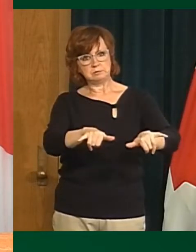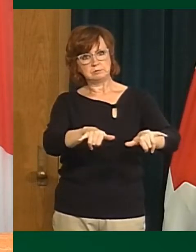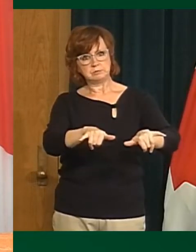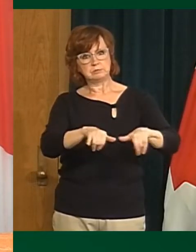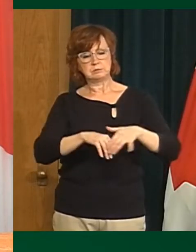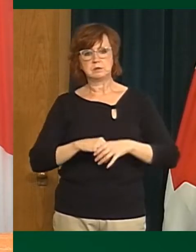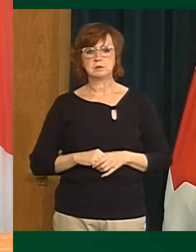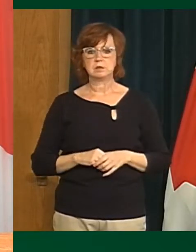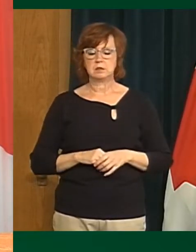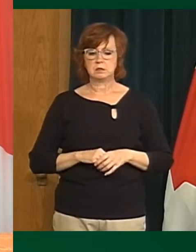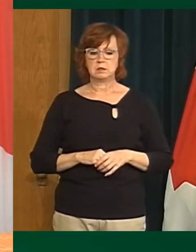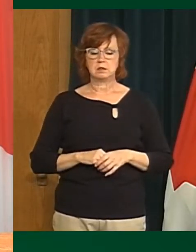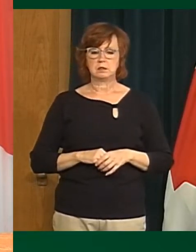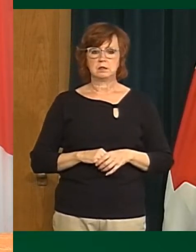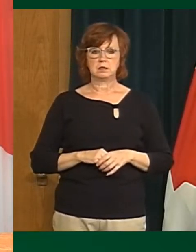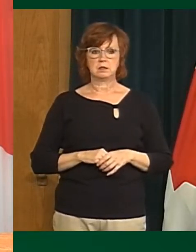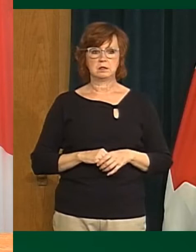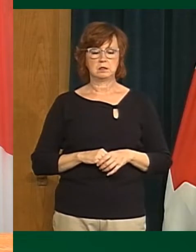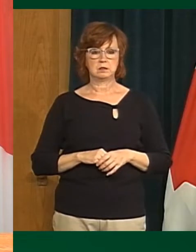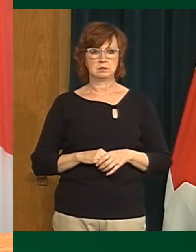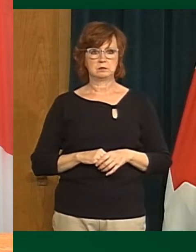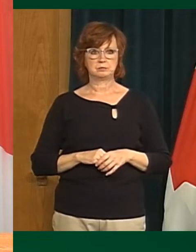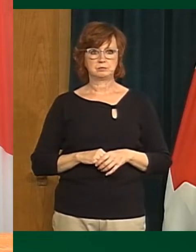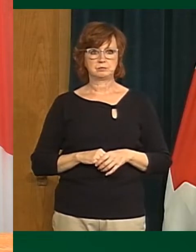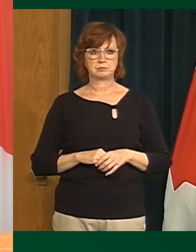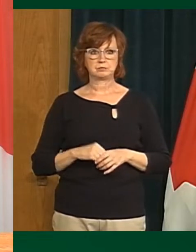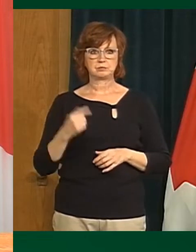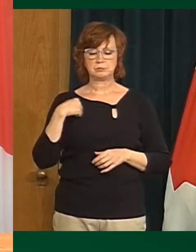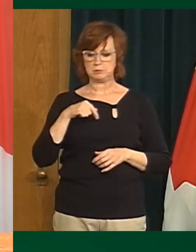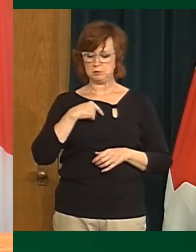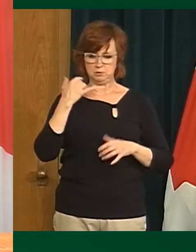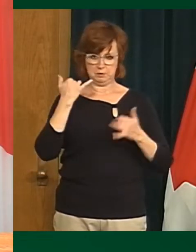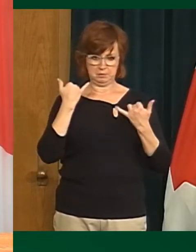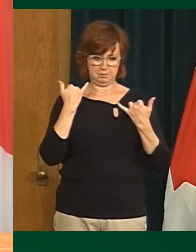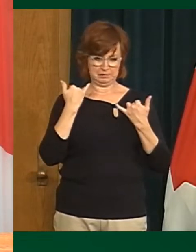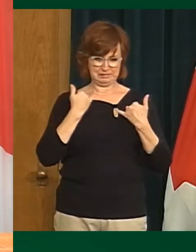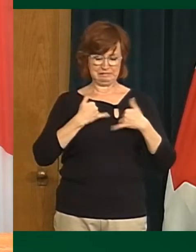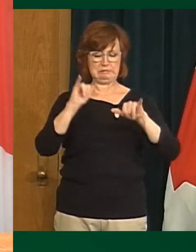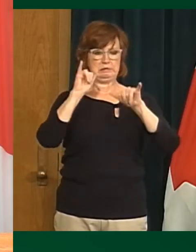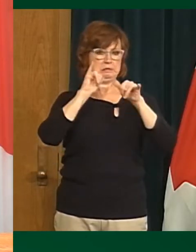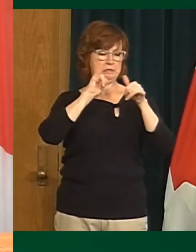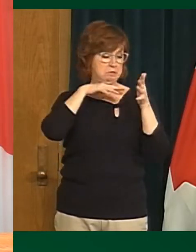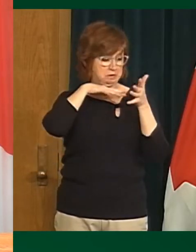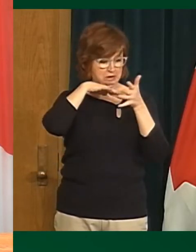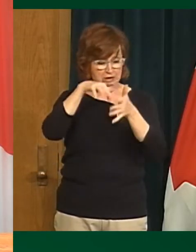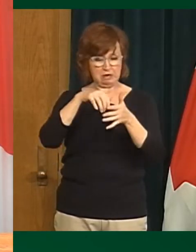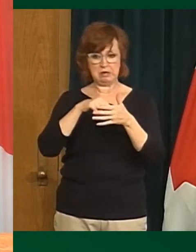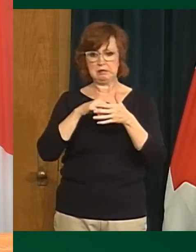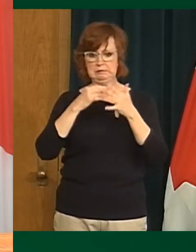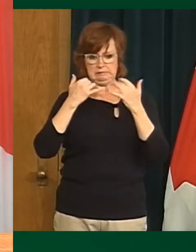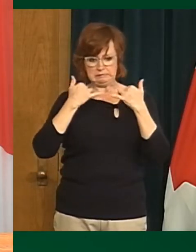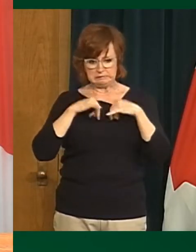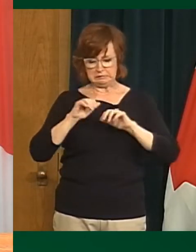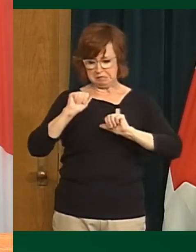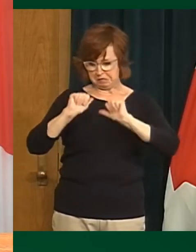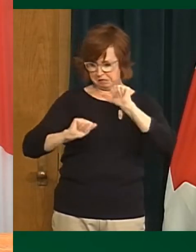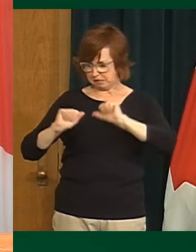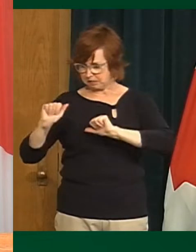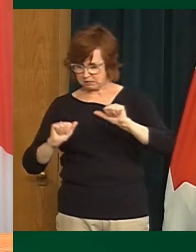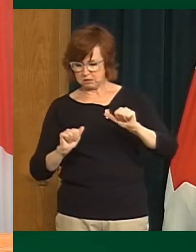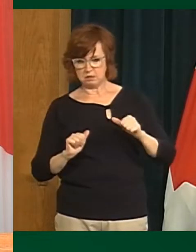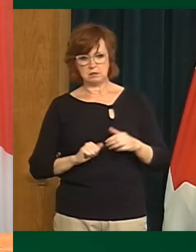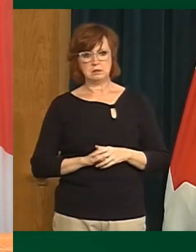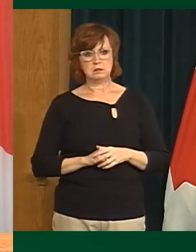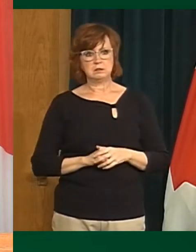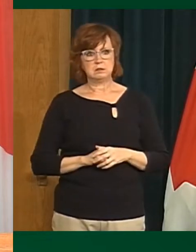analyze that, and report back to the public in terms of the value, in this case, of expanded testing. And of course, there's specific populations like people who